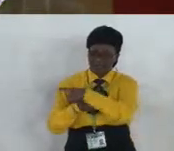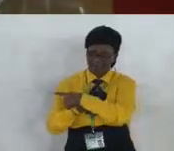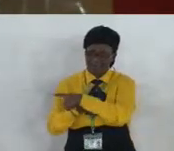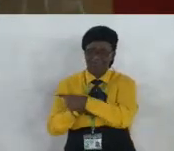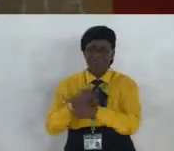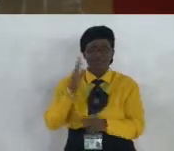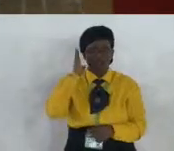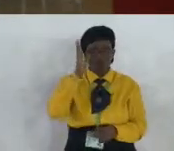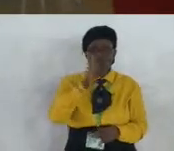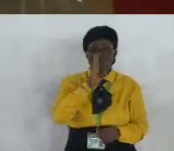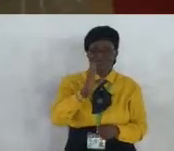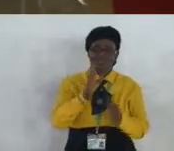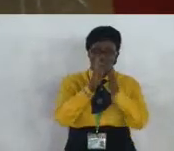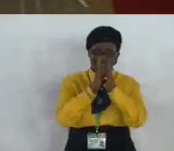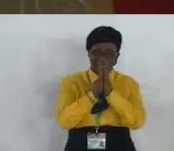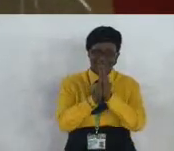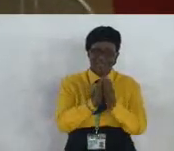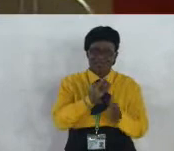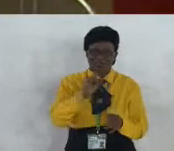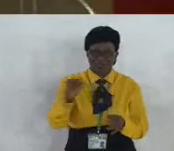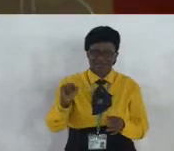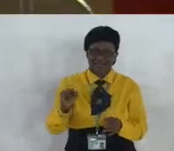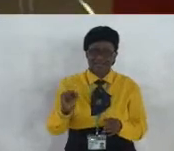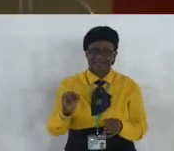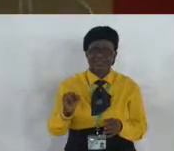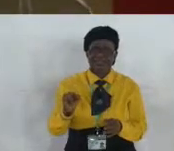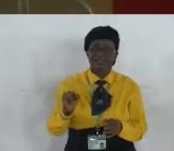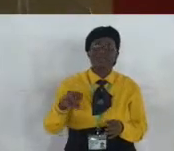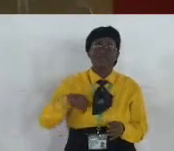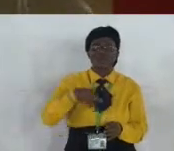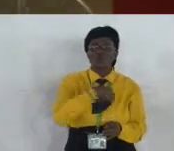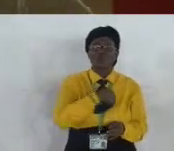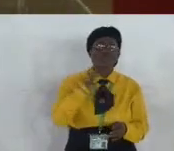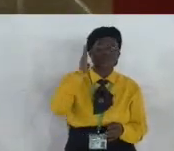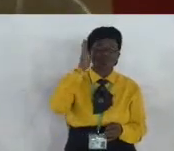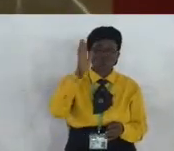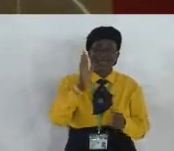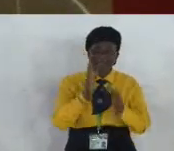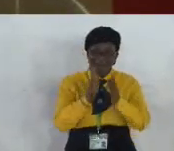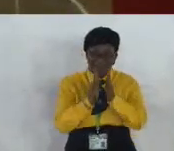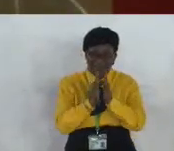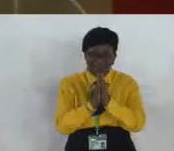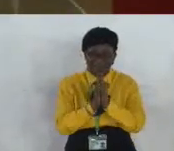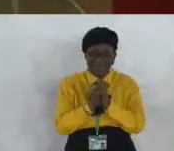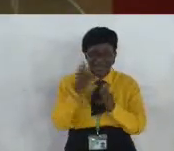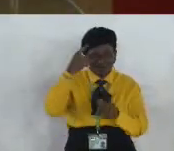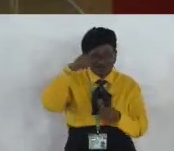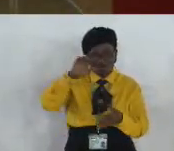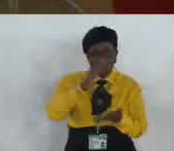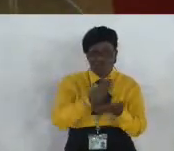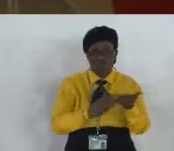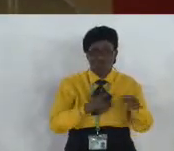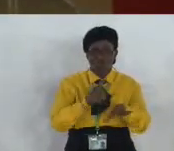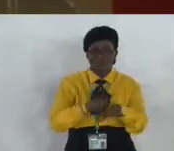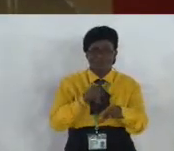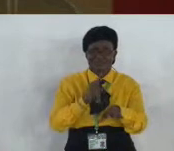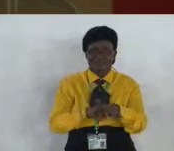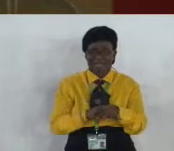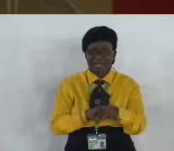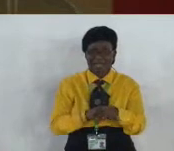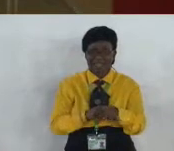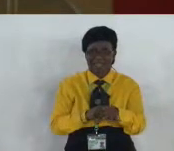At least we'll pray up to a certain stage before I will quietly withdraw, because the prayer of tonight is the kind of